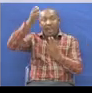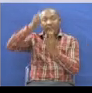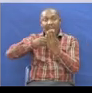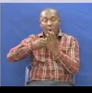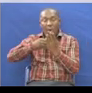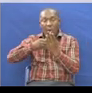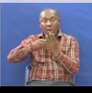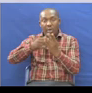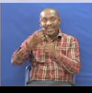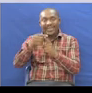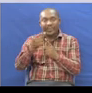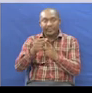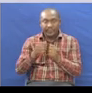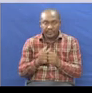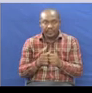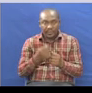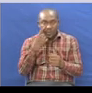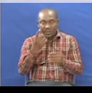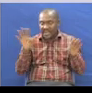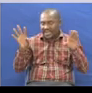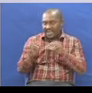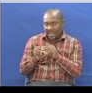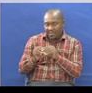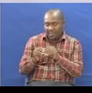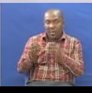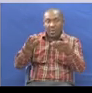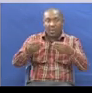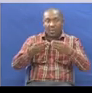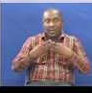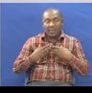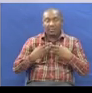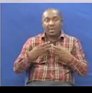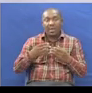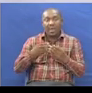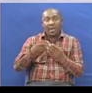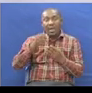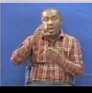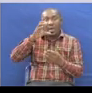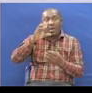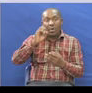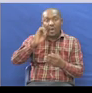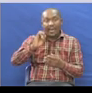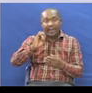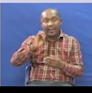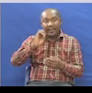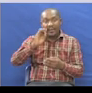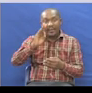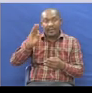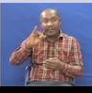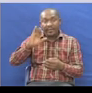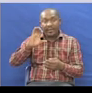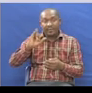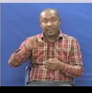We need two numbers whose sum will give us the coefficient of the middle term and whose